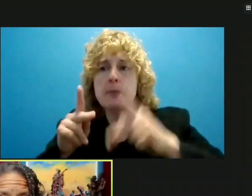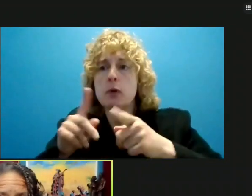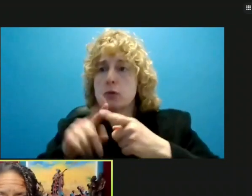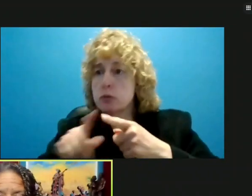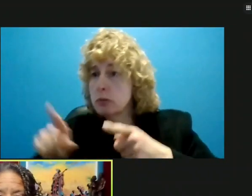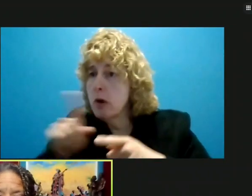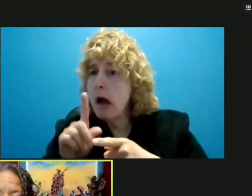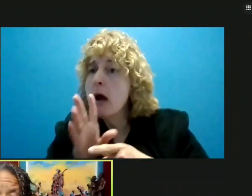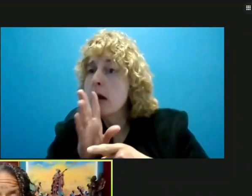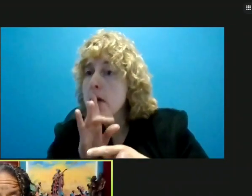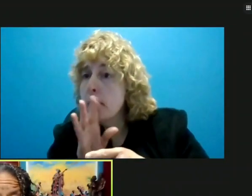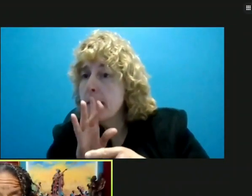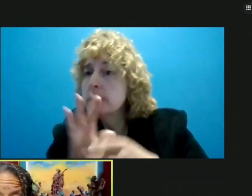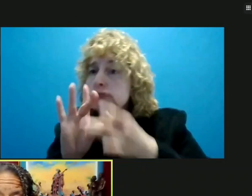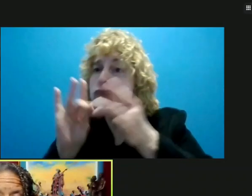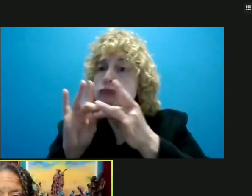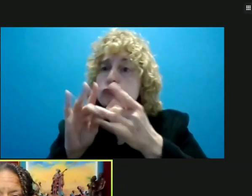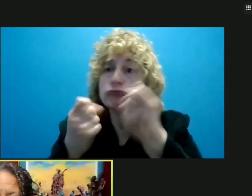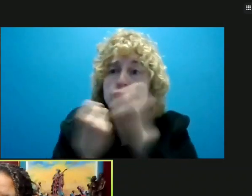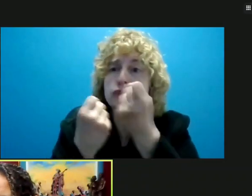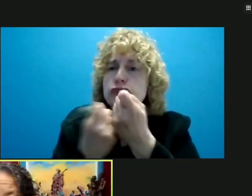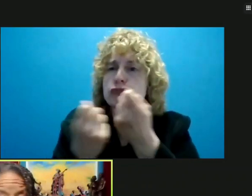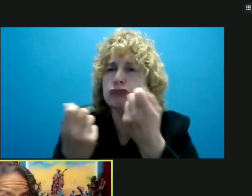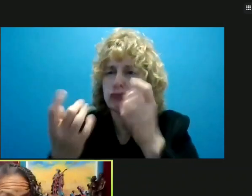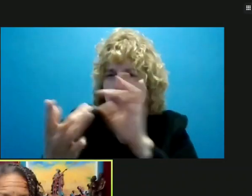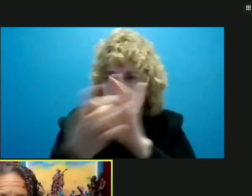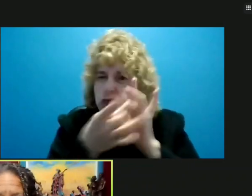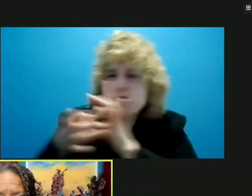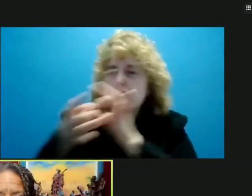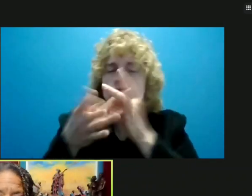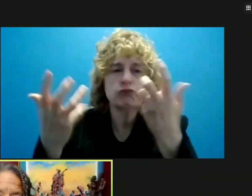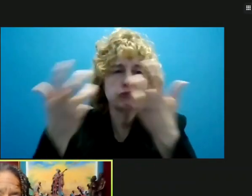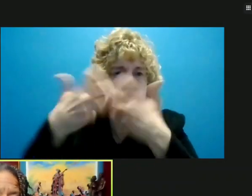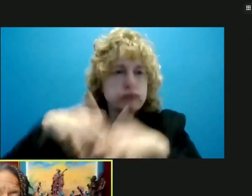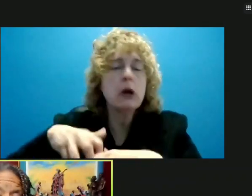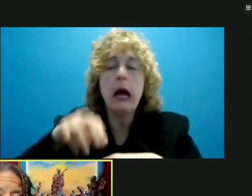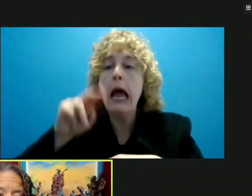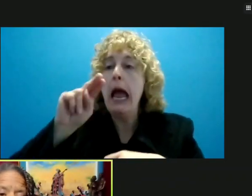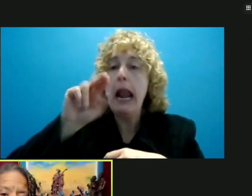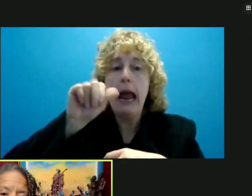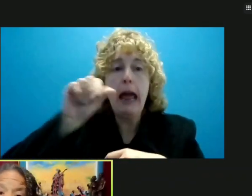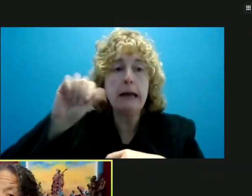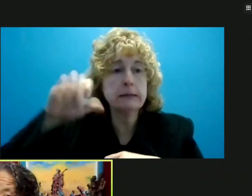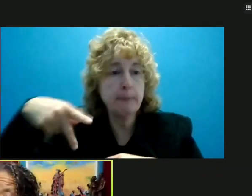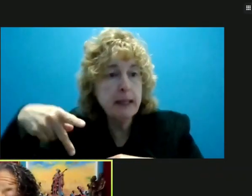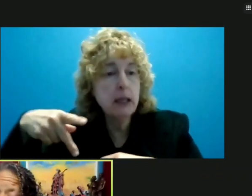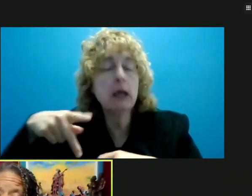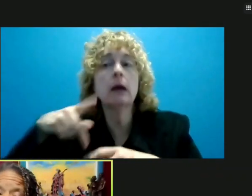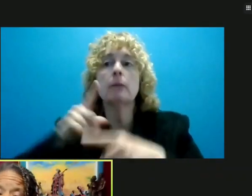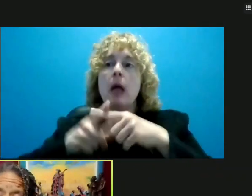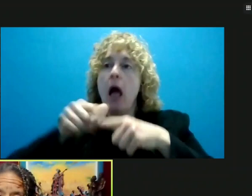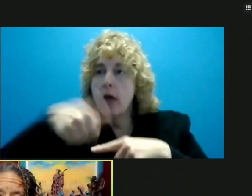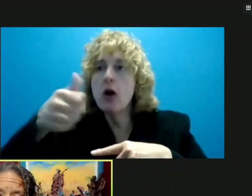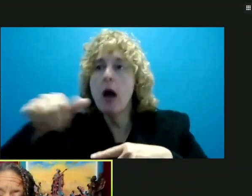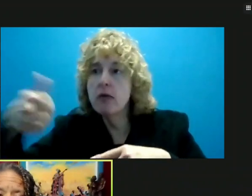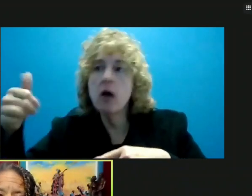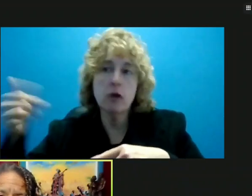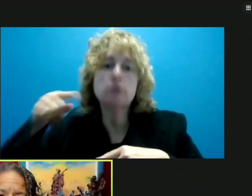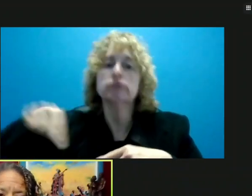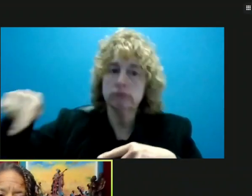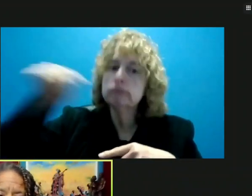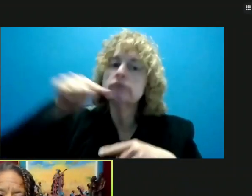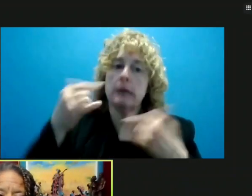know that groups look like the NAACP and others, many others are working on this issue. So families, we want to encourage you